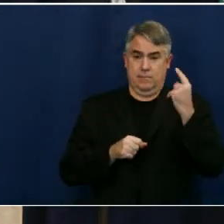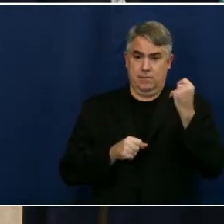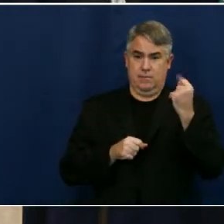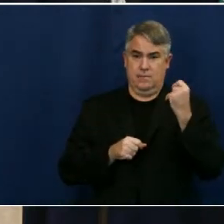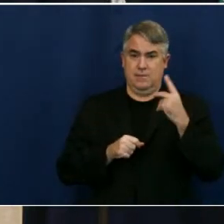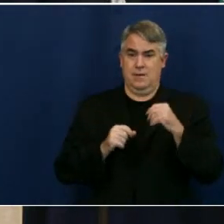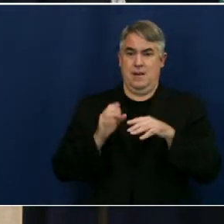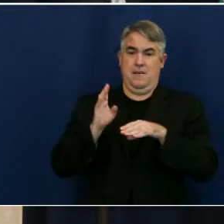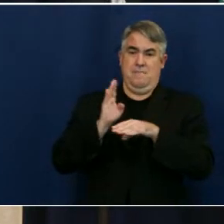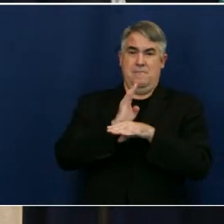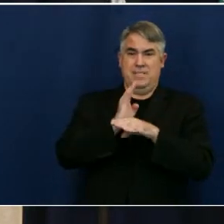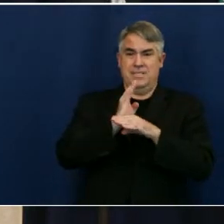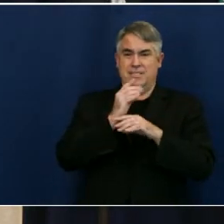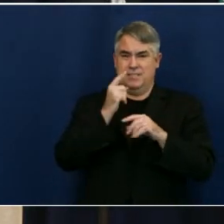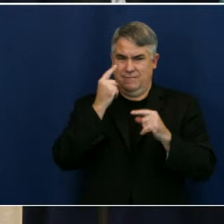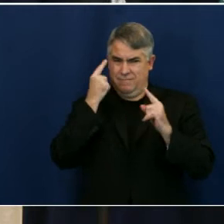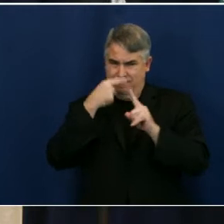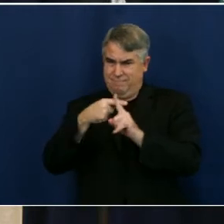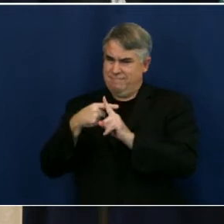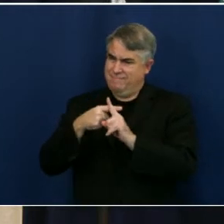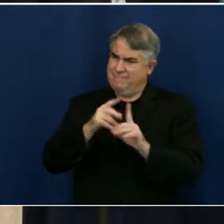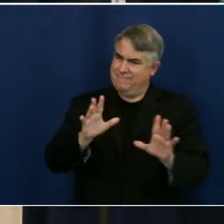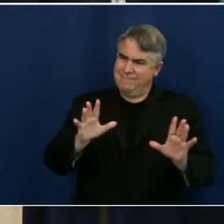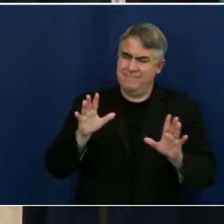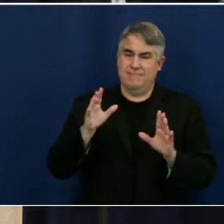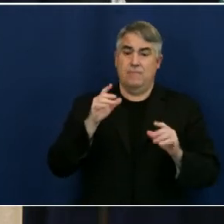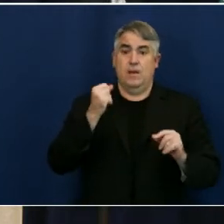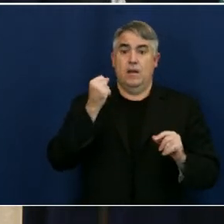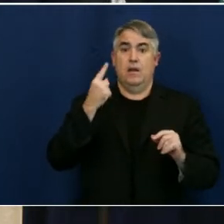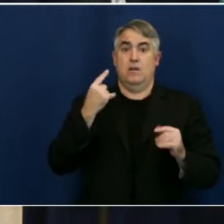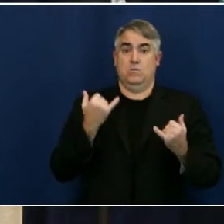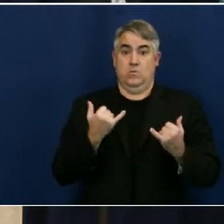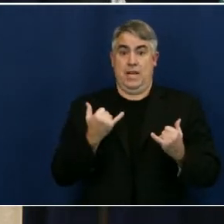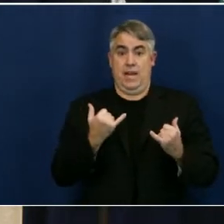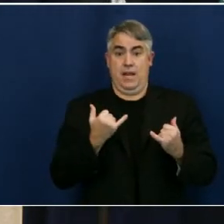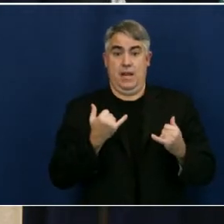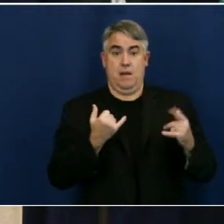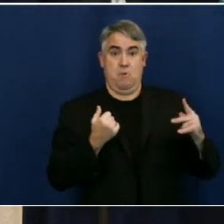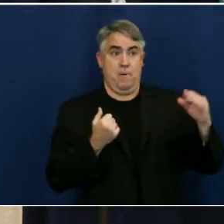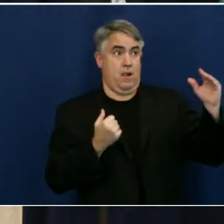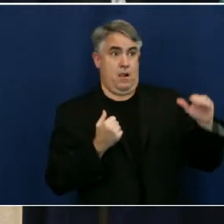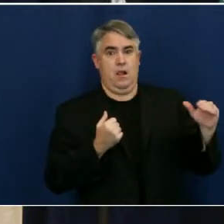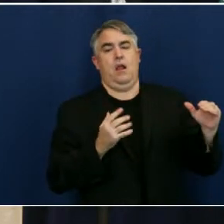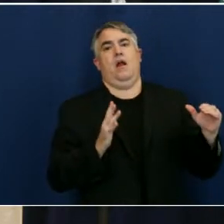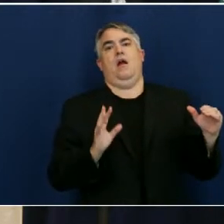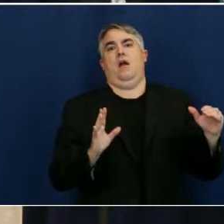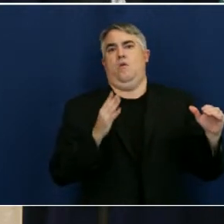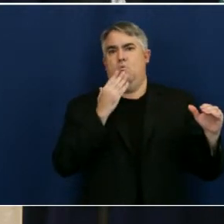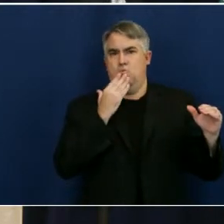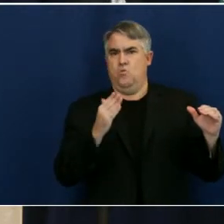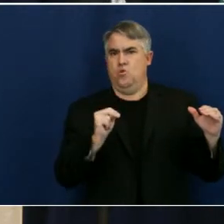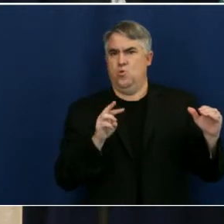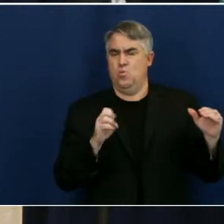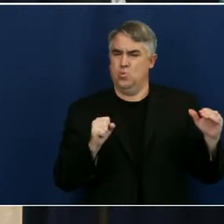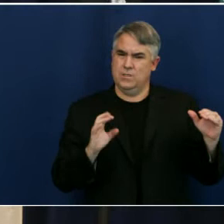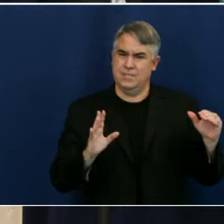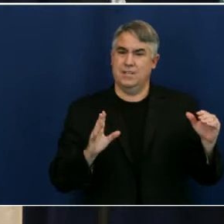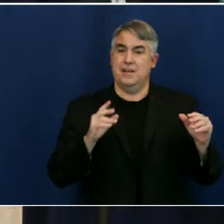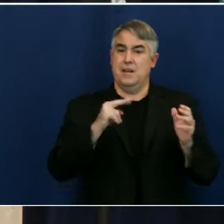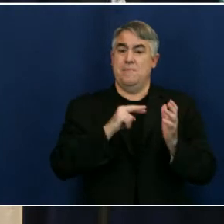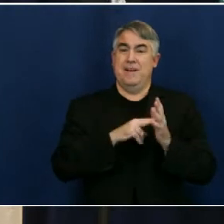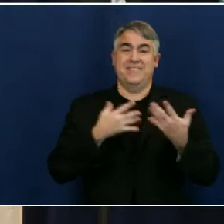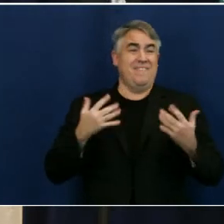and I think the move made today was a reasonable one, but we cannot rest on our laurels